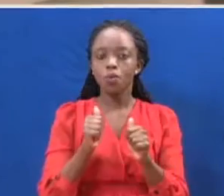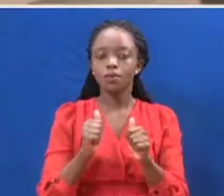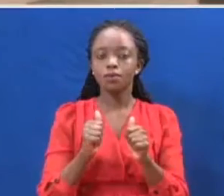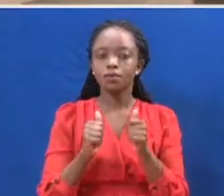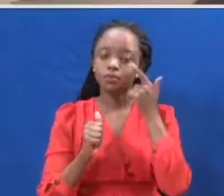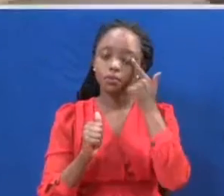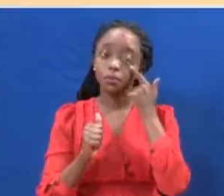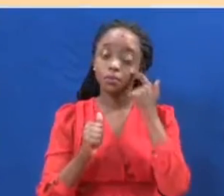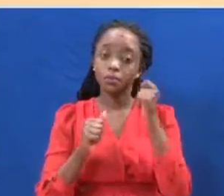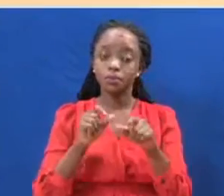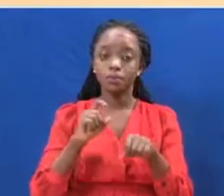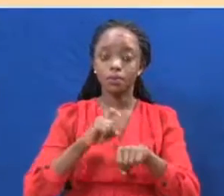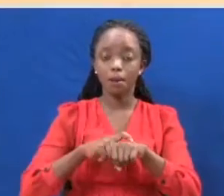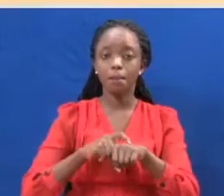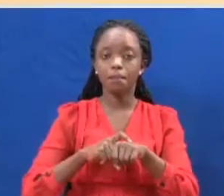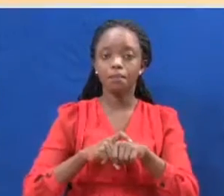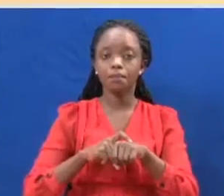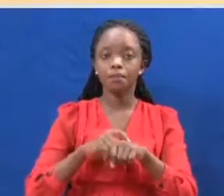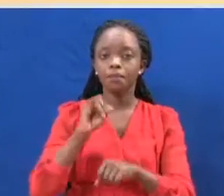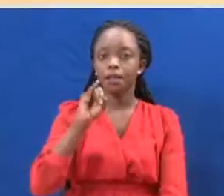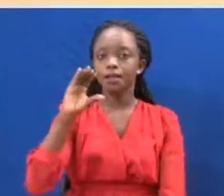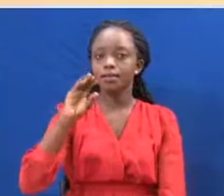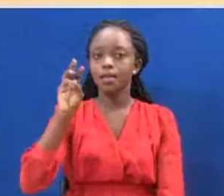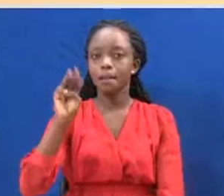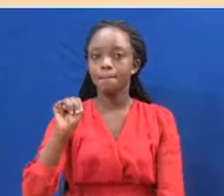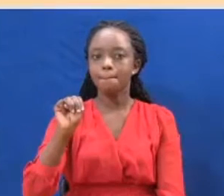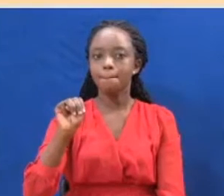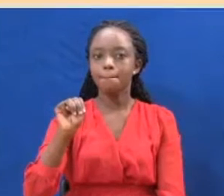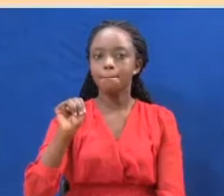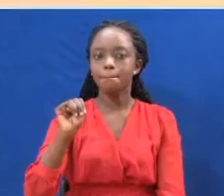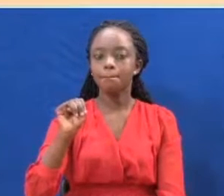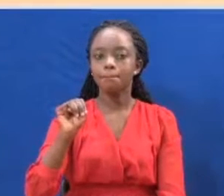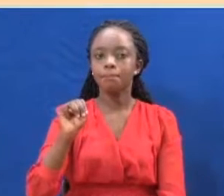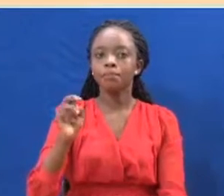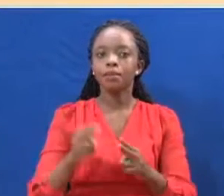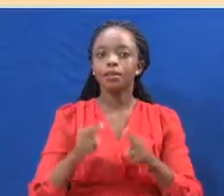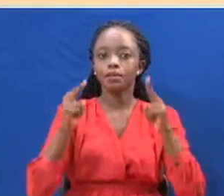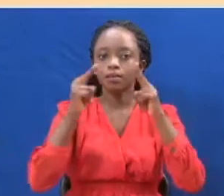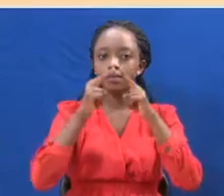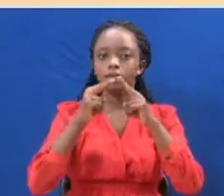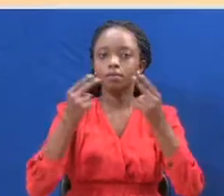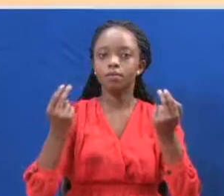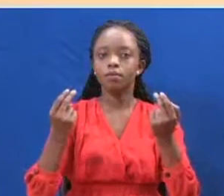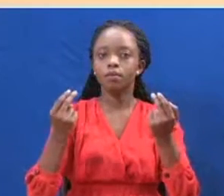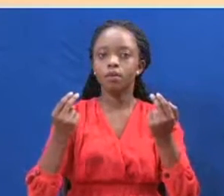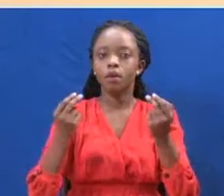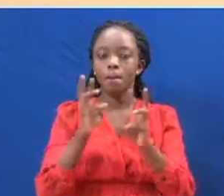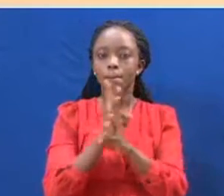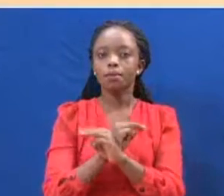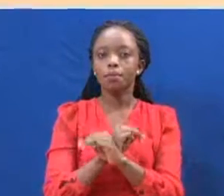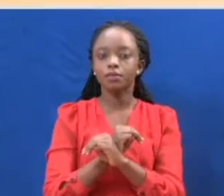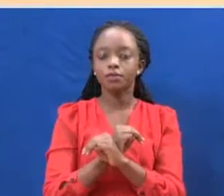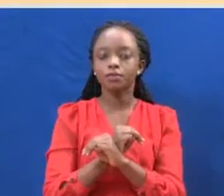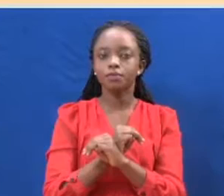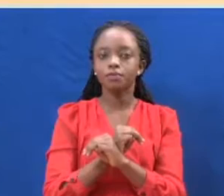know, value a lot, is called ICM, International Congress of Mathematicians.